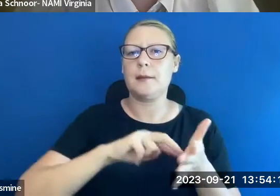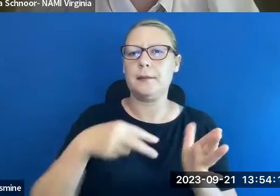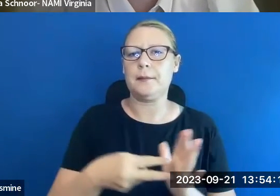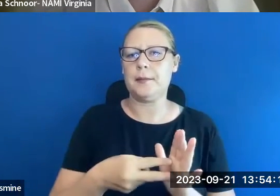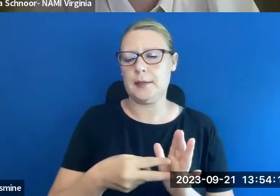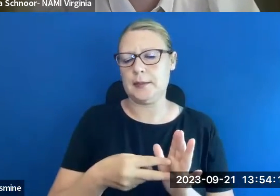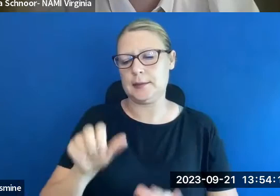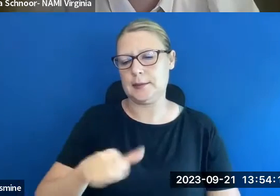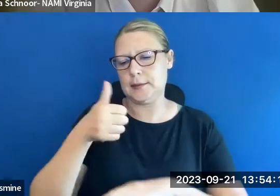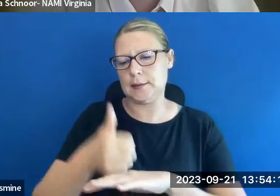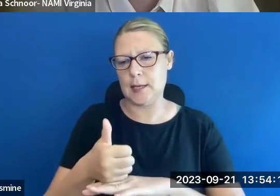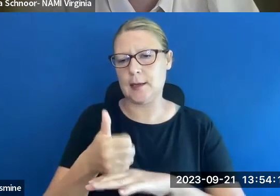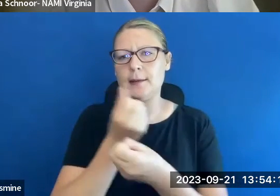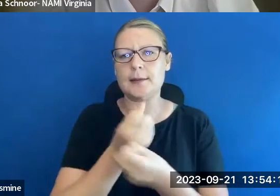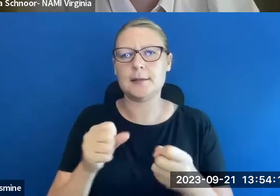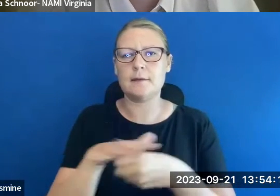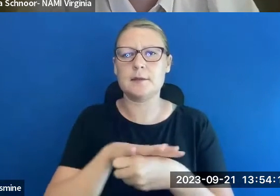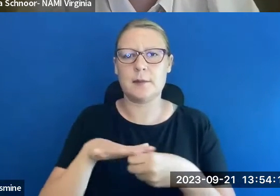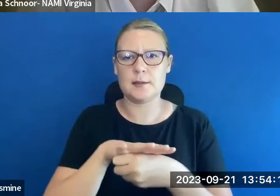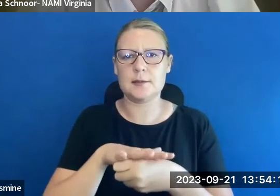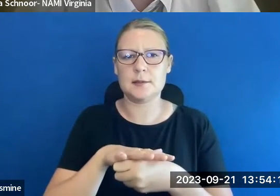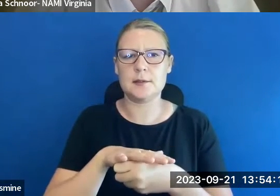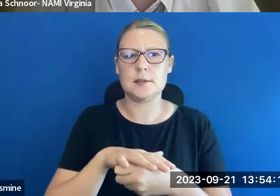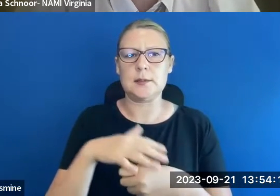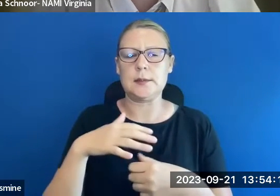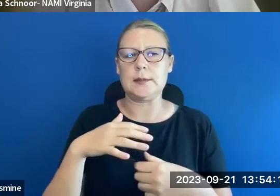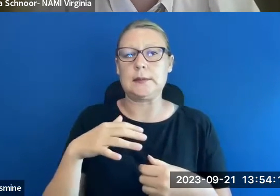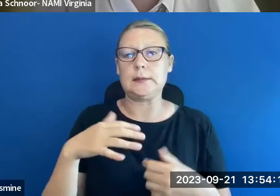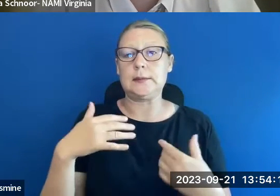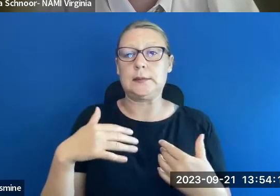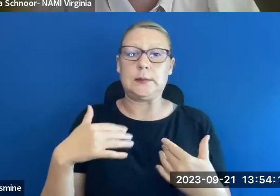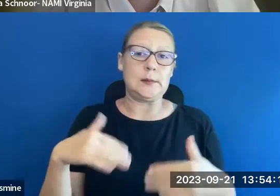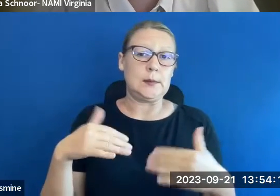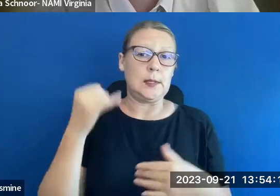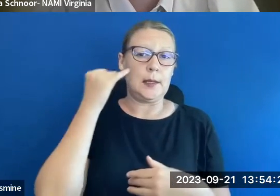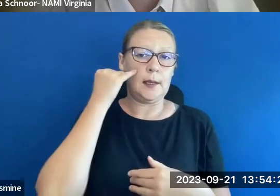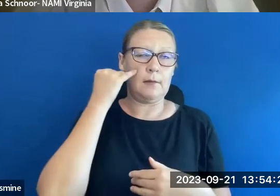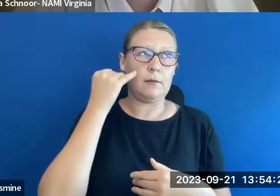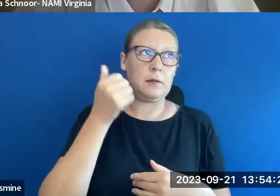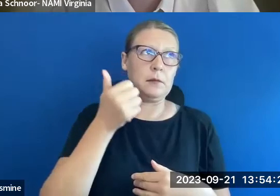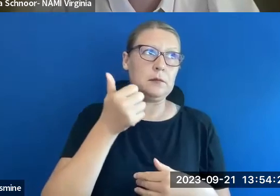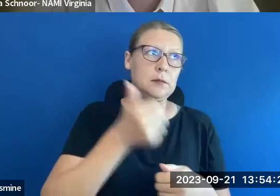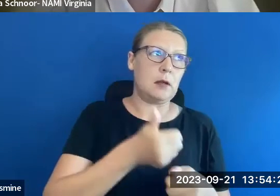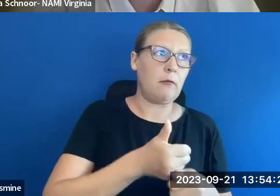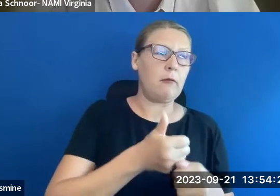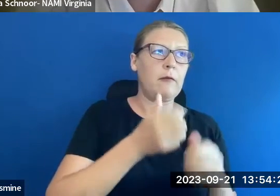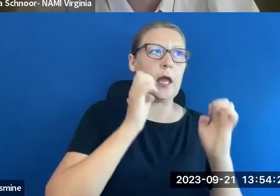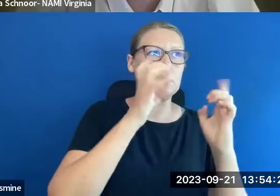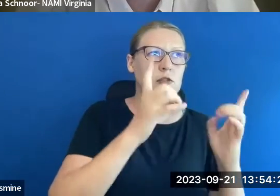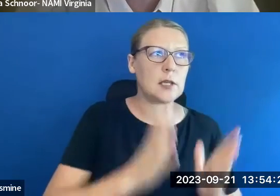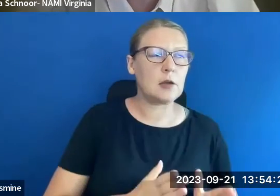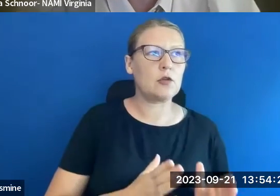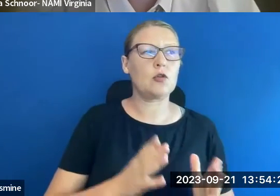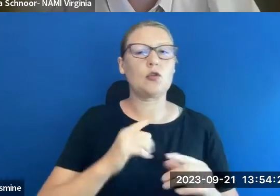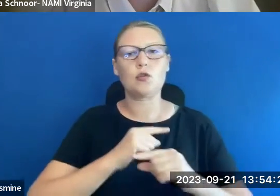that established safe space, especially if you're coming from a point as an educator, as a caregiver or guardian or a